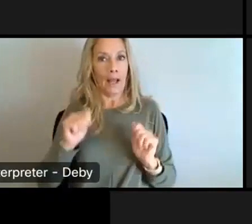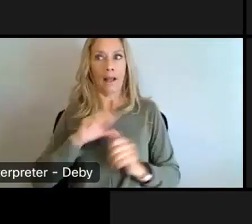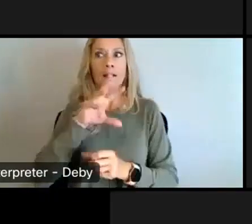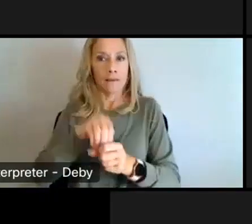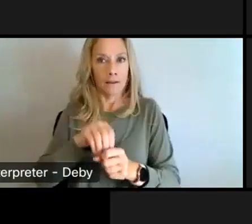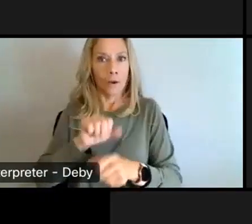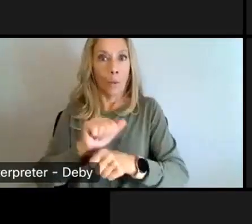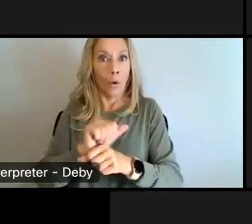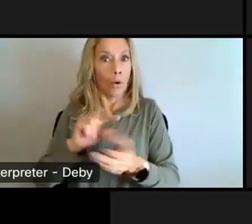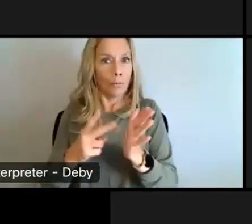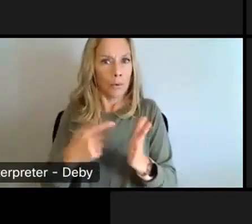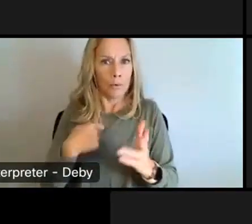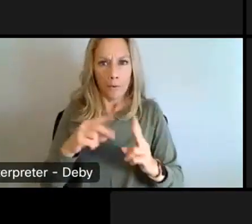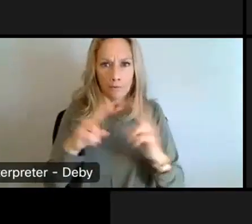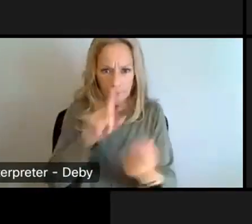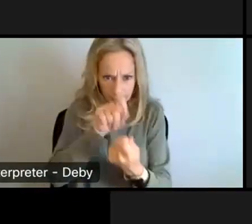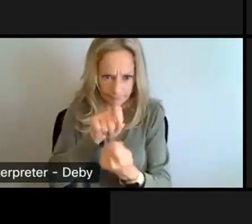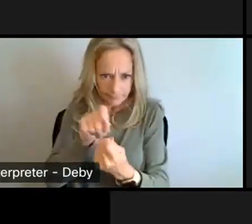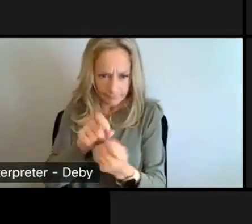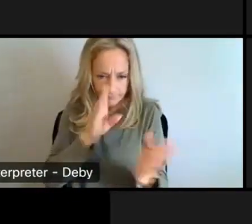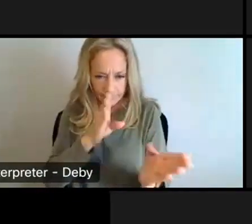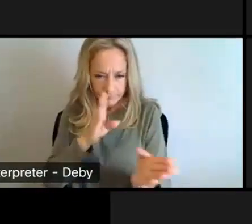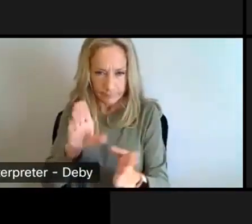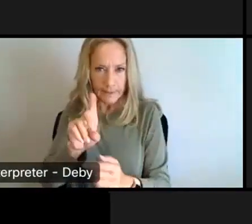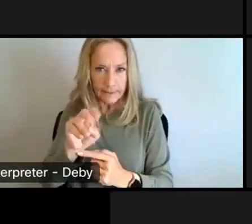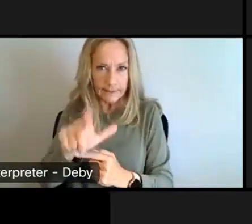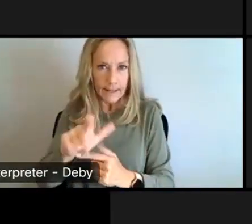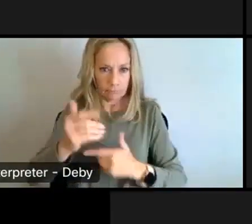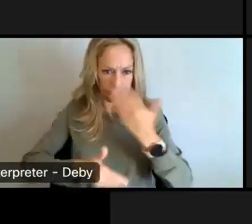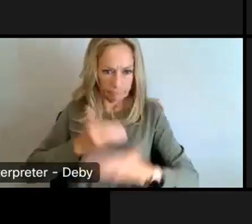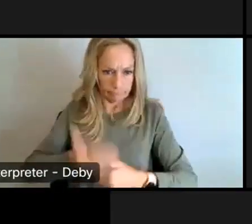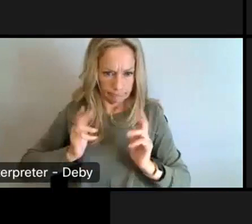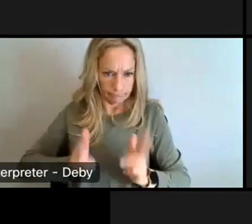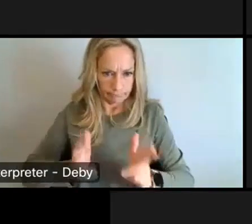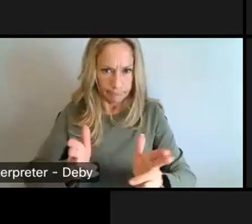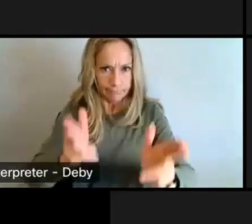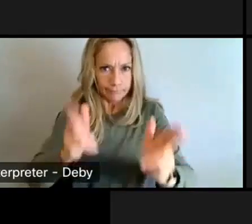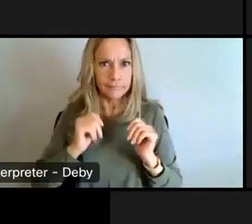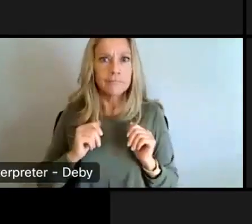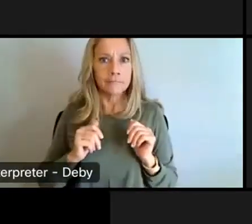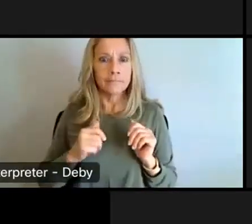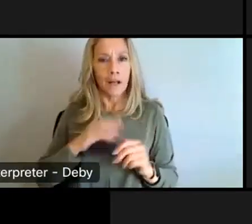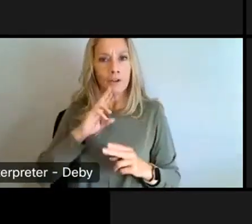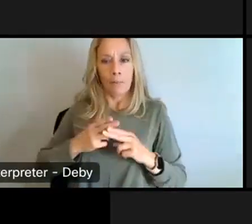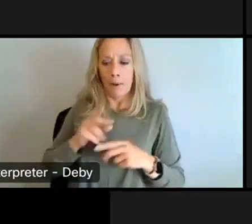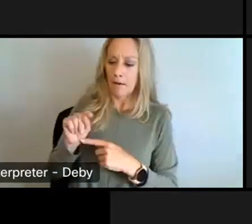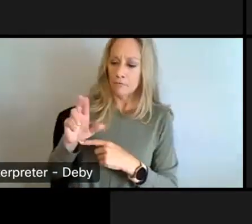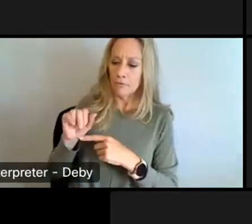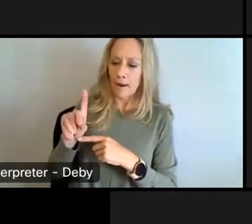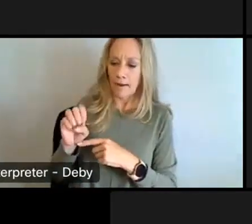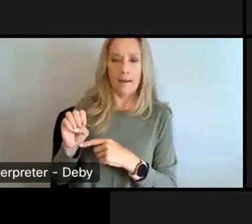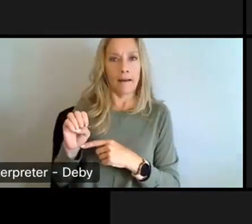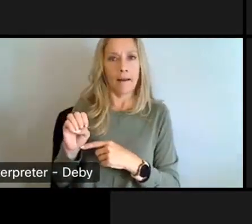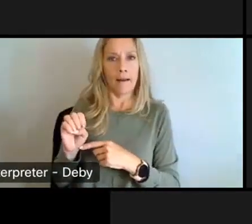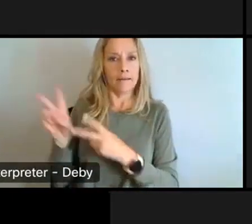pay attention to detail. We bring a level of urgency. So I talk about the traits that kind of